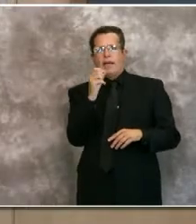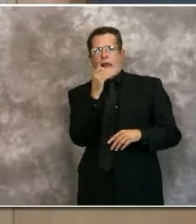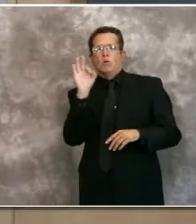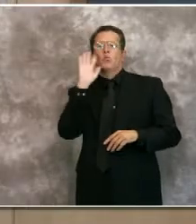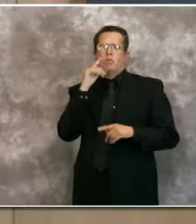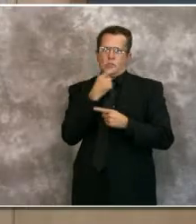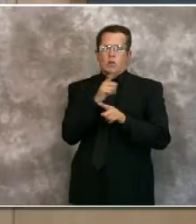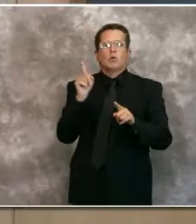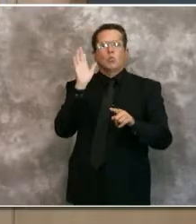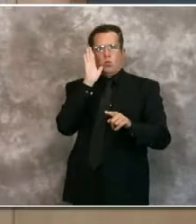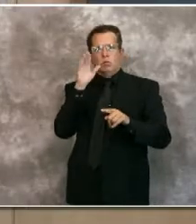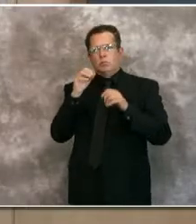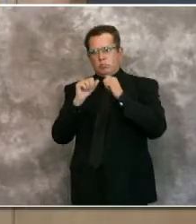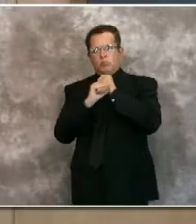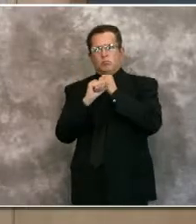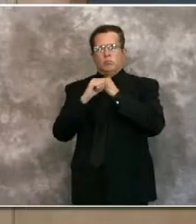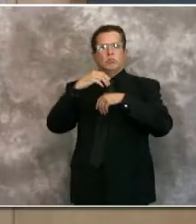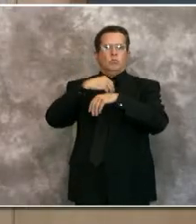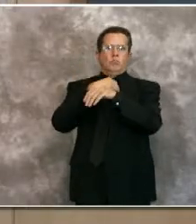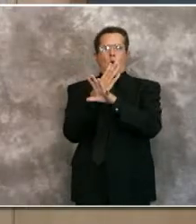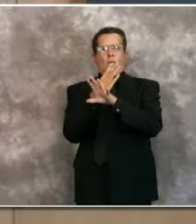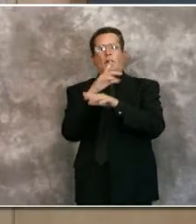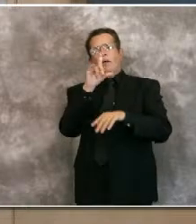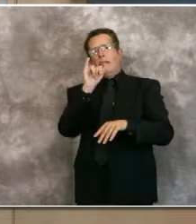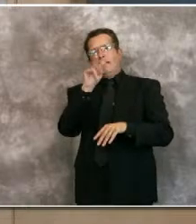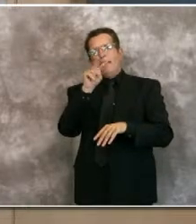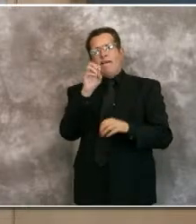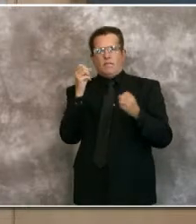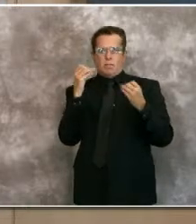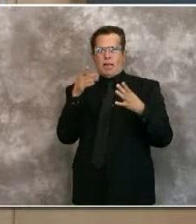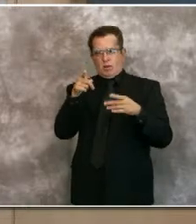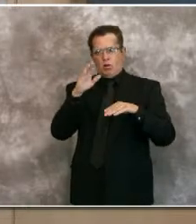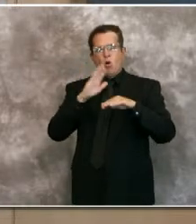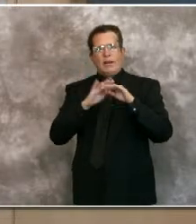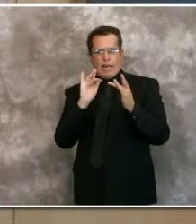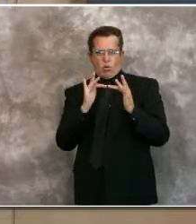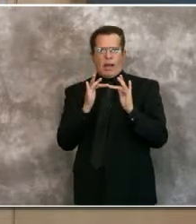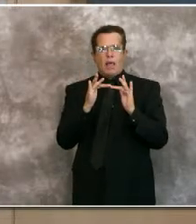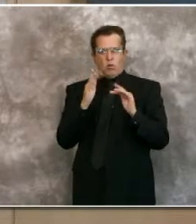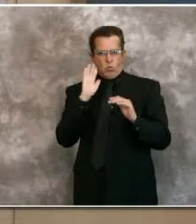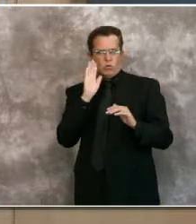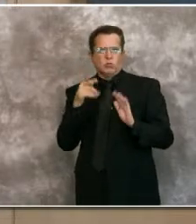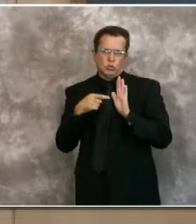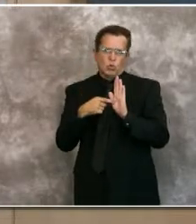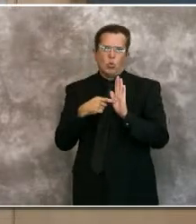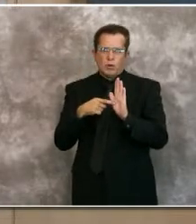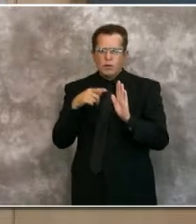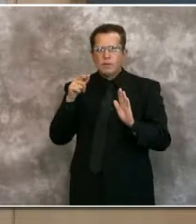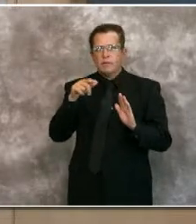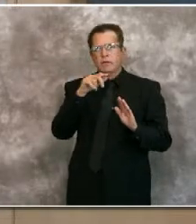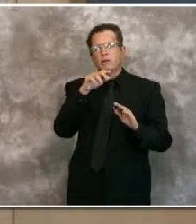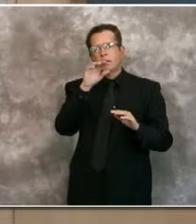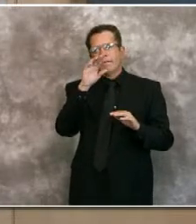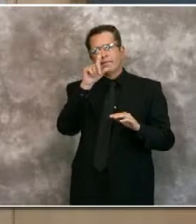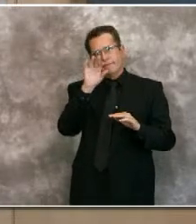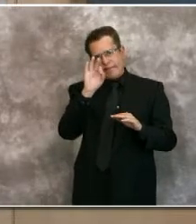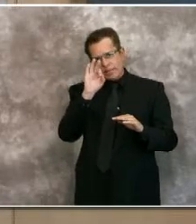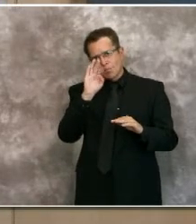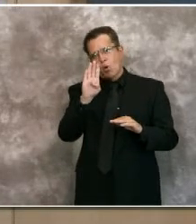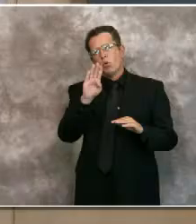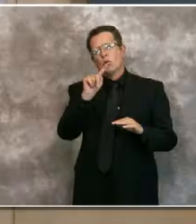be streamed live on various social media platforms, including Vimeo,